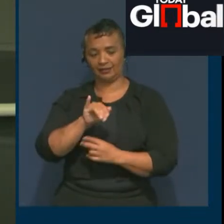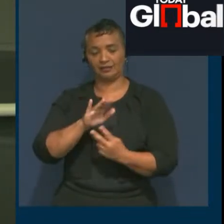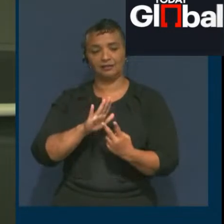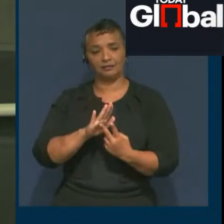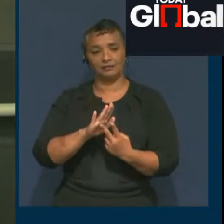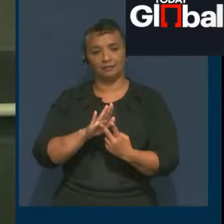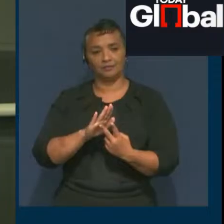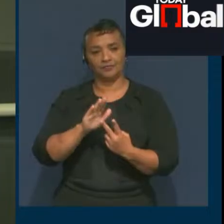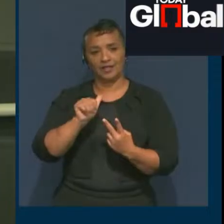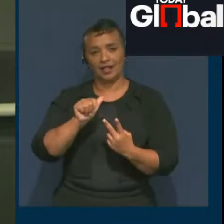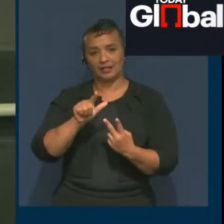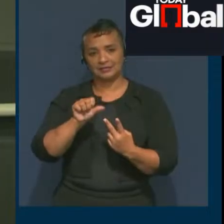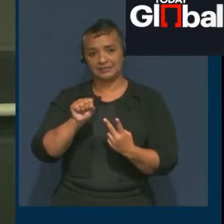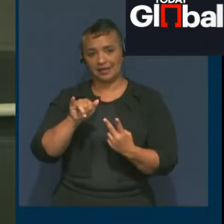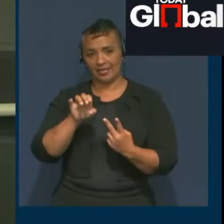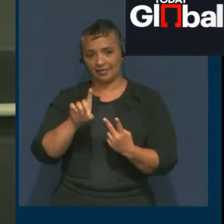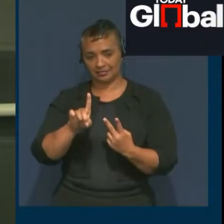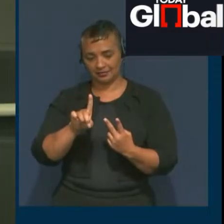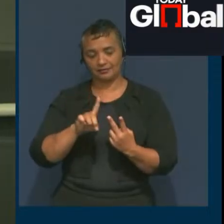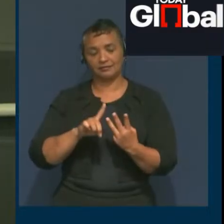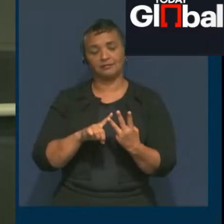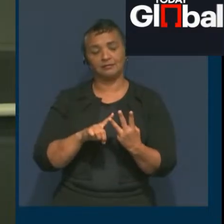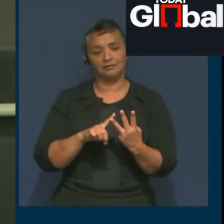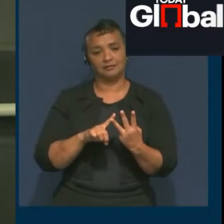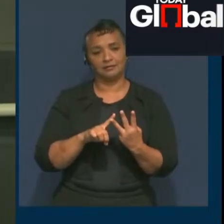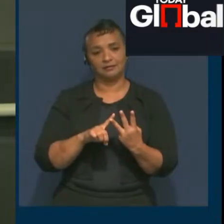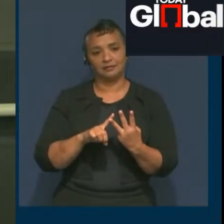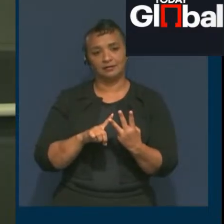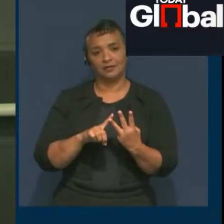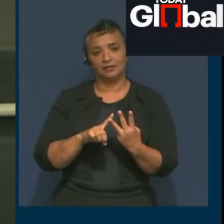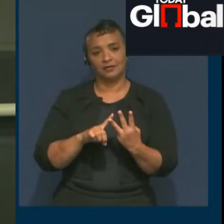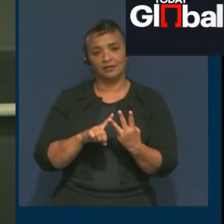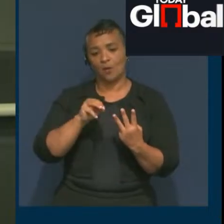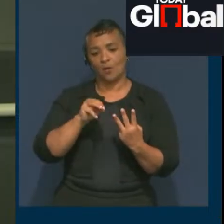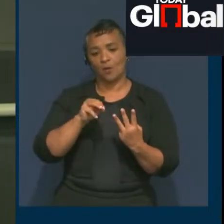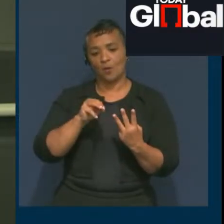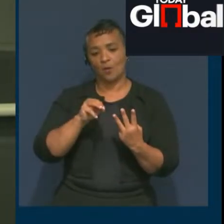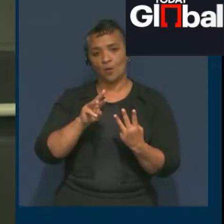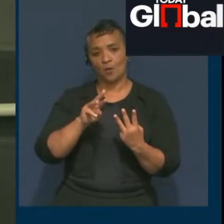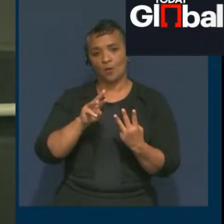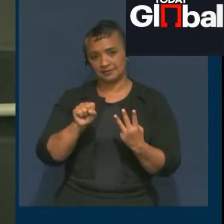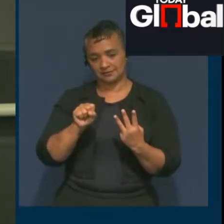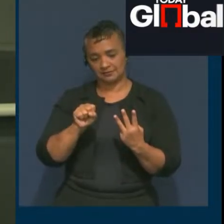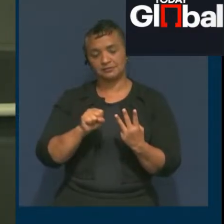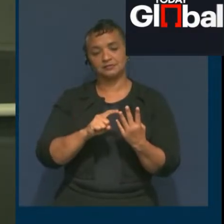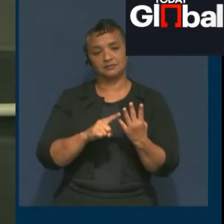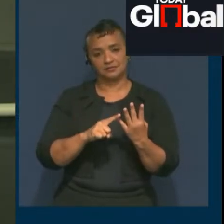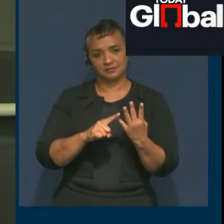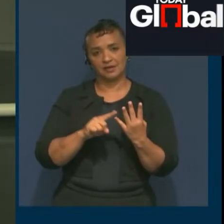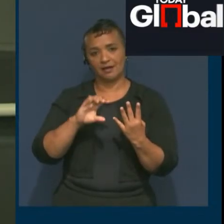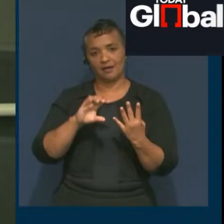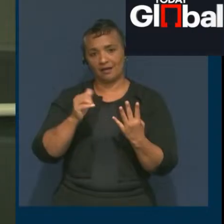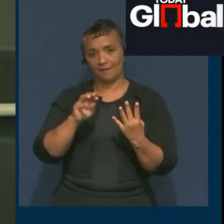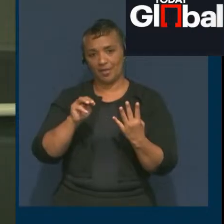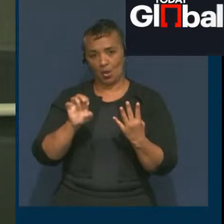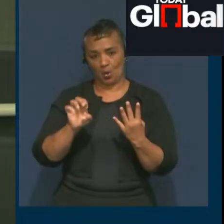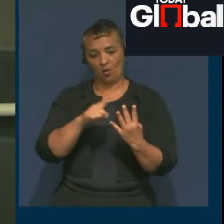Muhammad Aljad, Mr. Christopher Ruanor, and Ms. Amalia Camille.